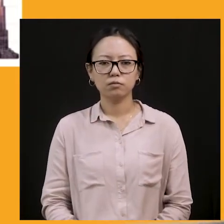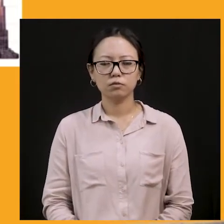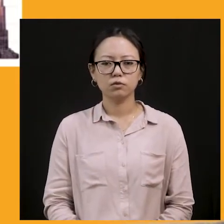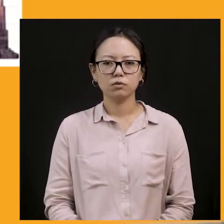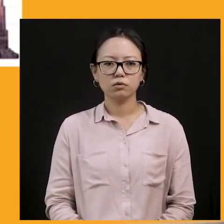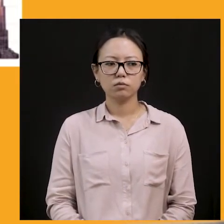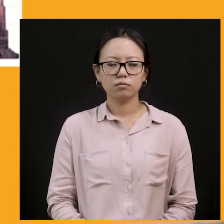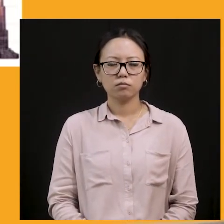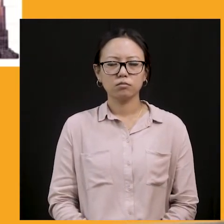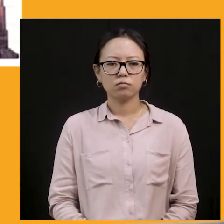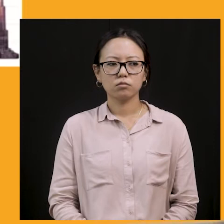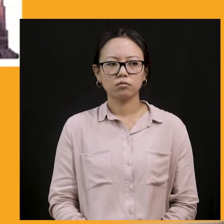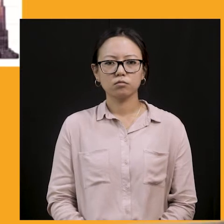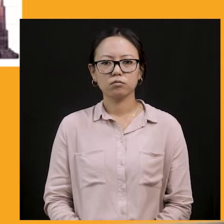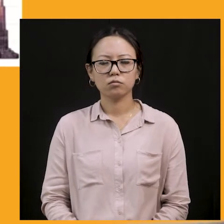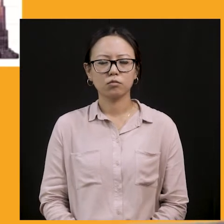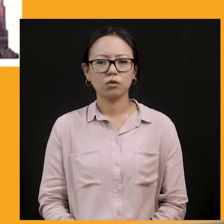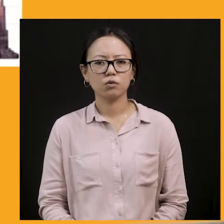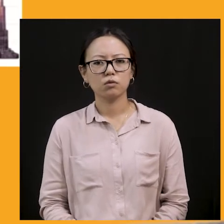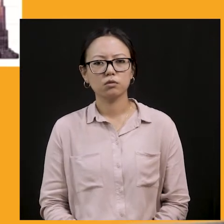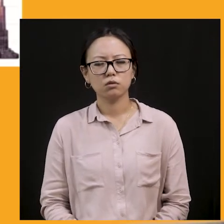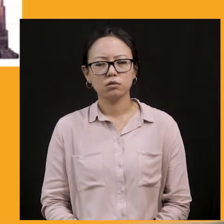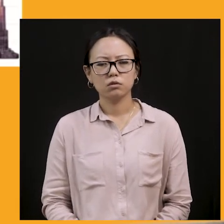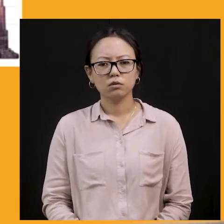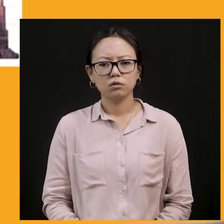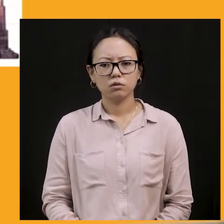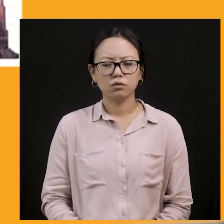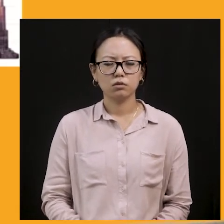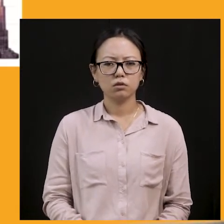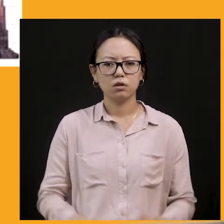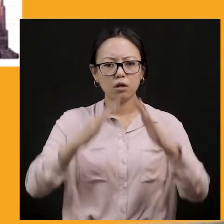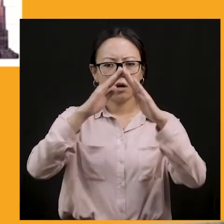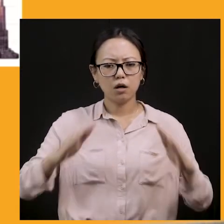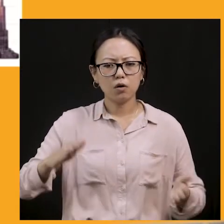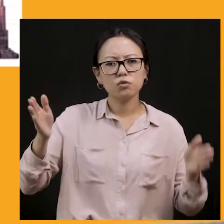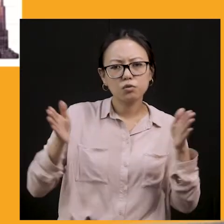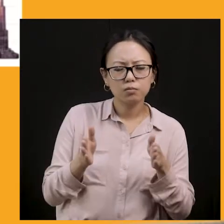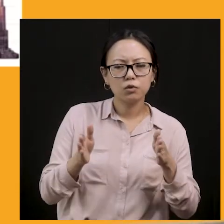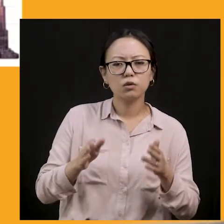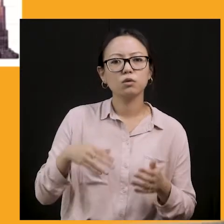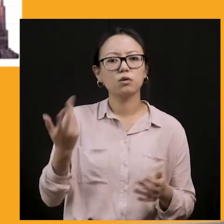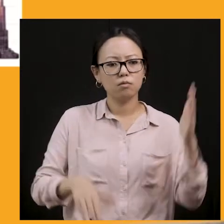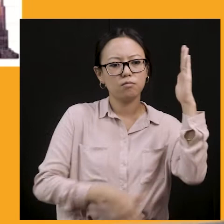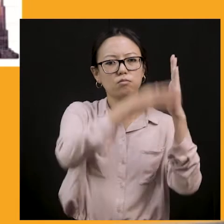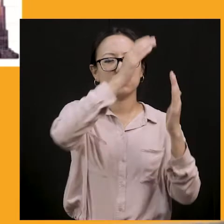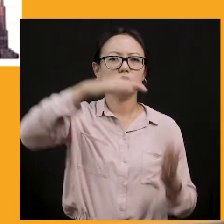So either it may be a tallest building or the smallest house. These are all examples of